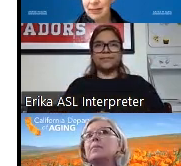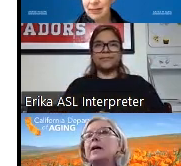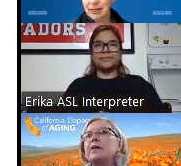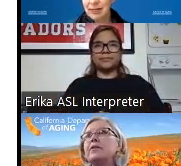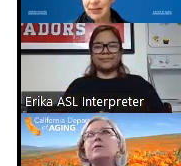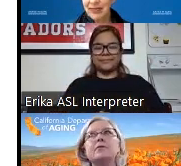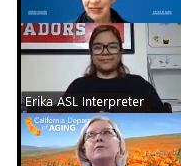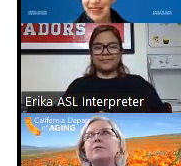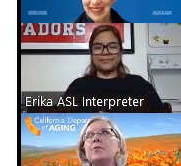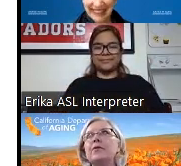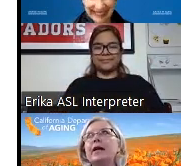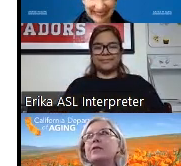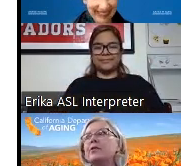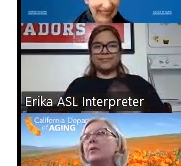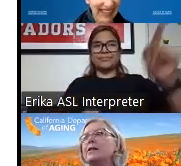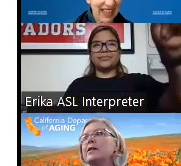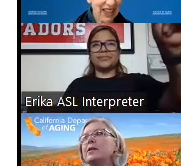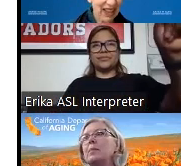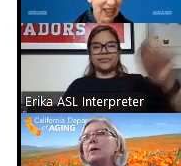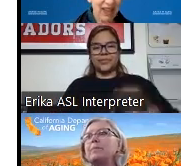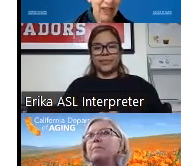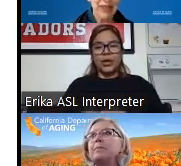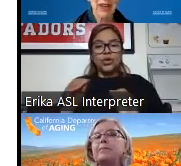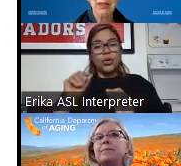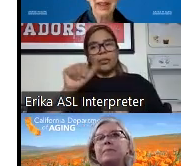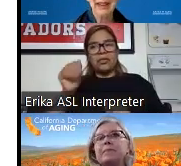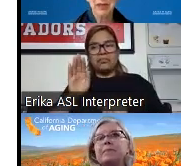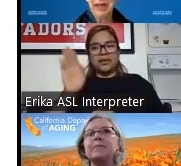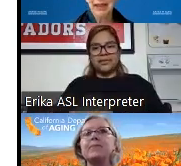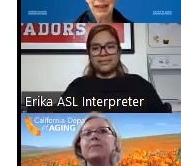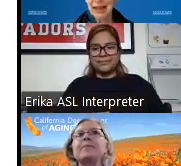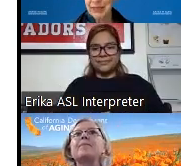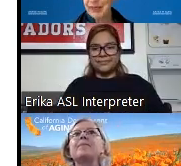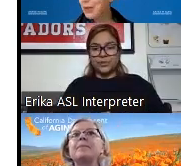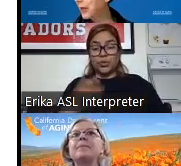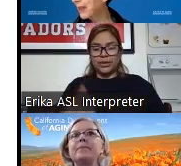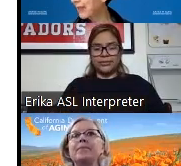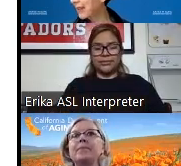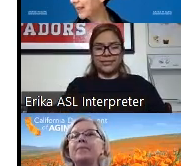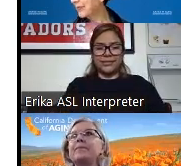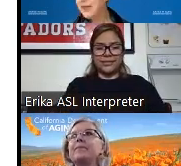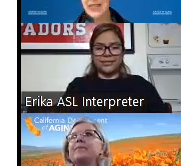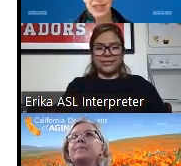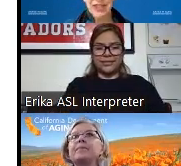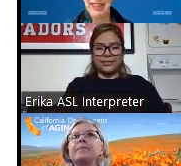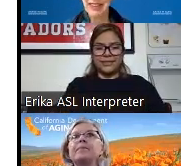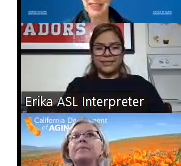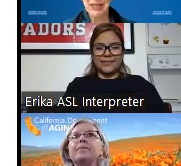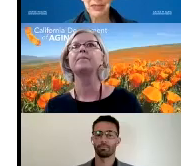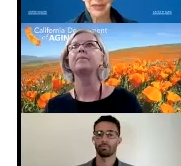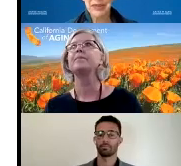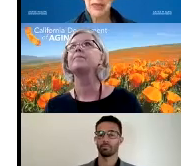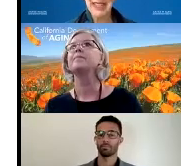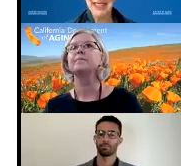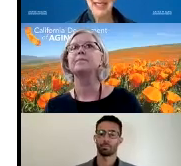So Patty, no other hands are raised at this moment. All right. Well, we finished just